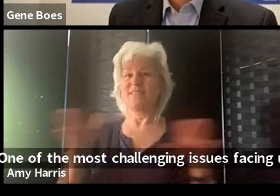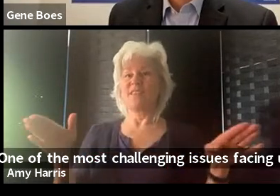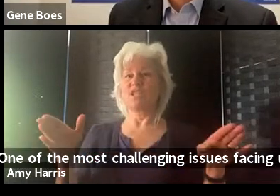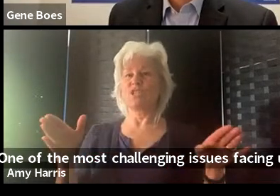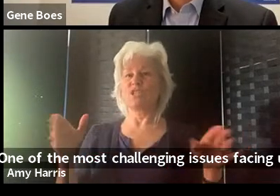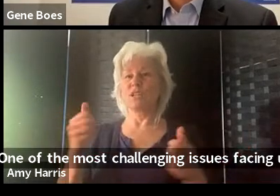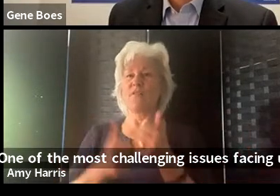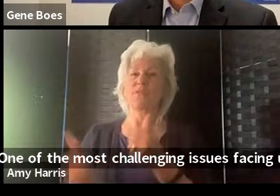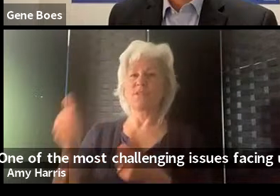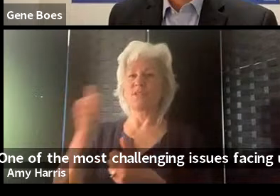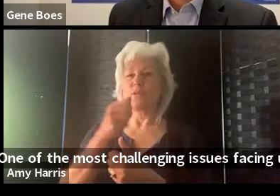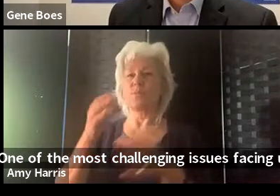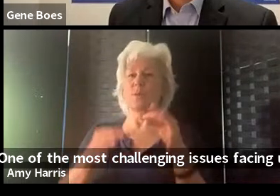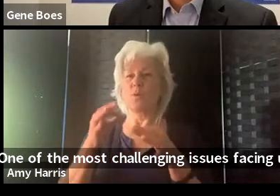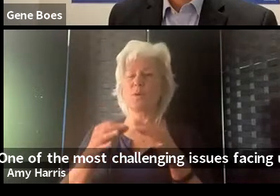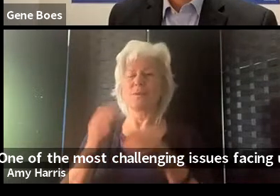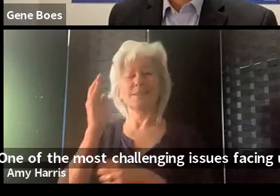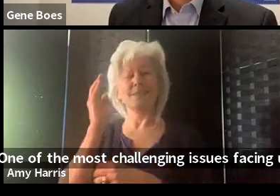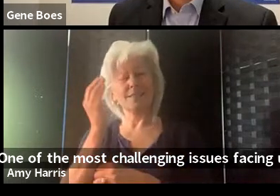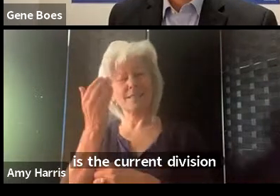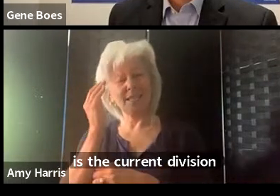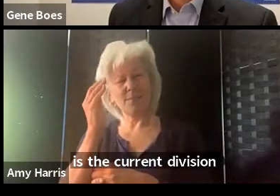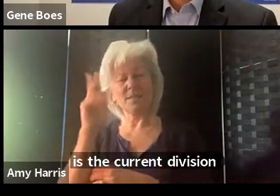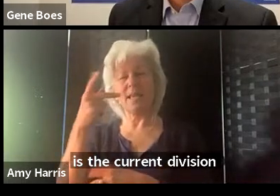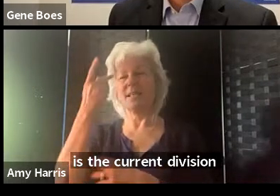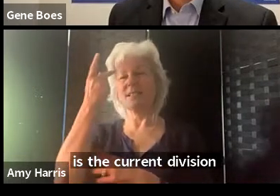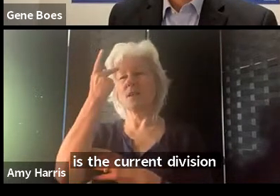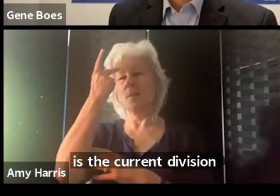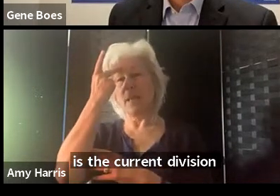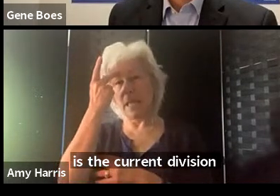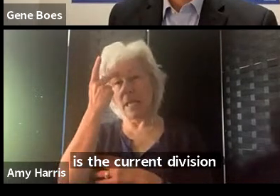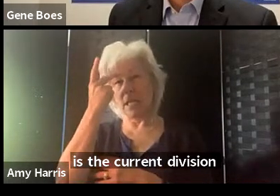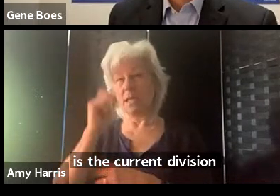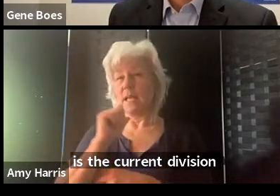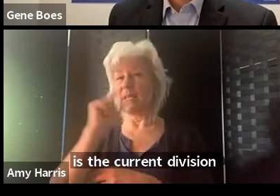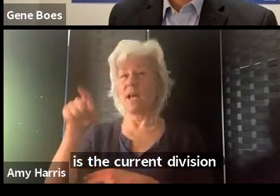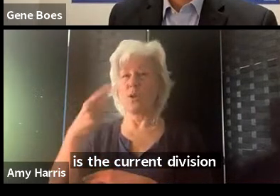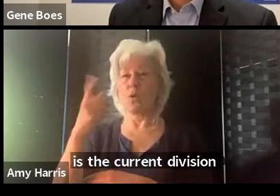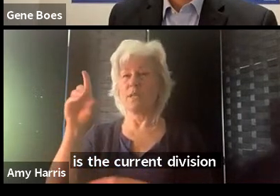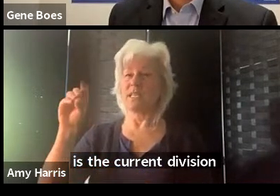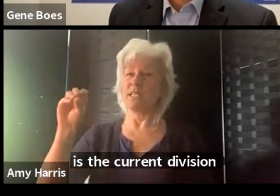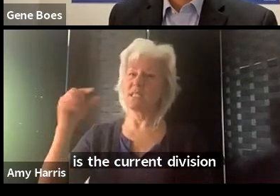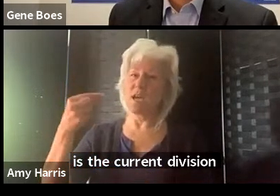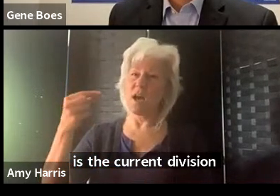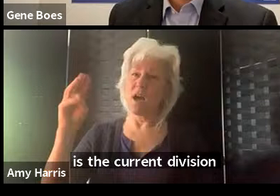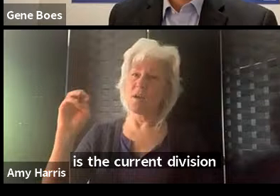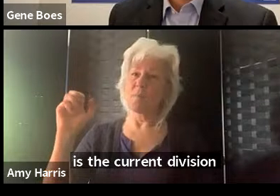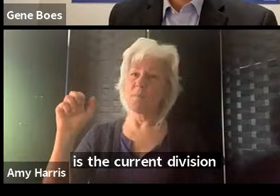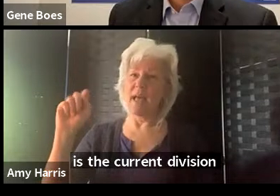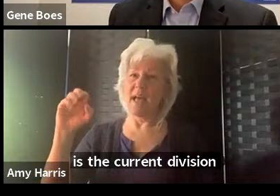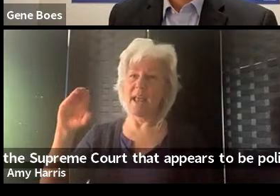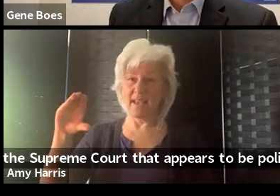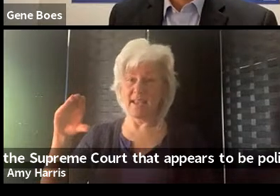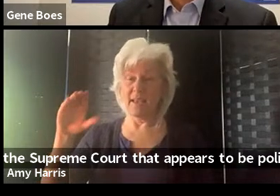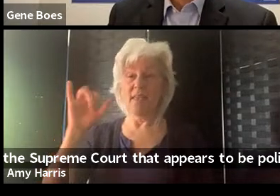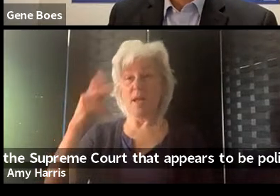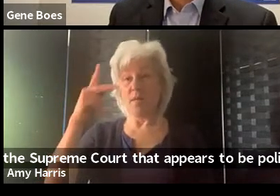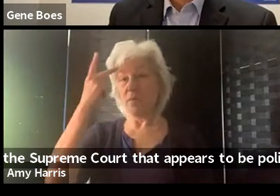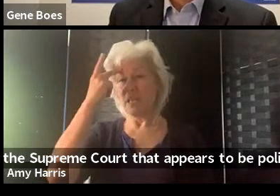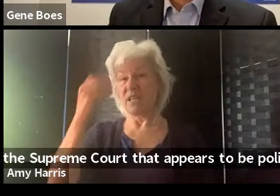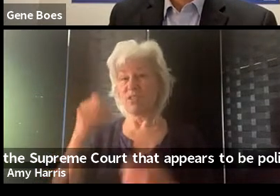appears to be political and not just dogmatic, And that political division on the